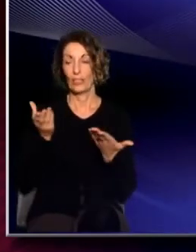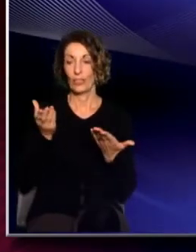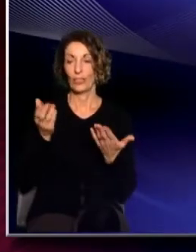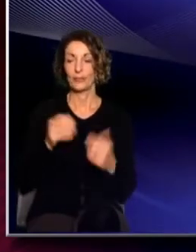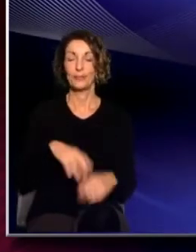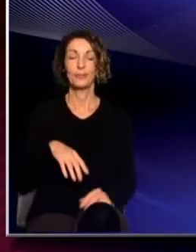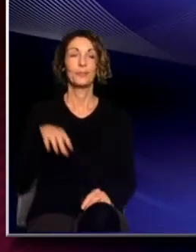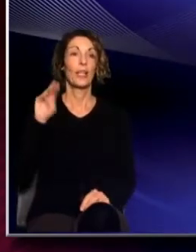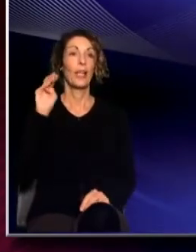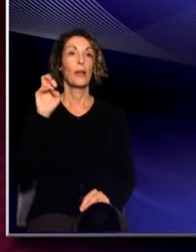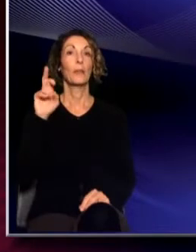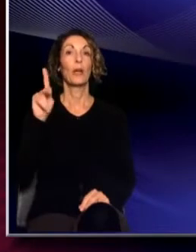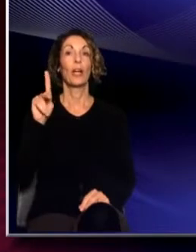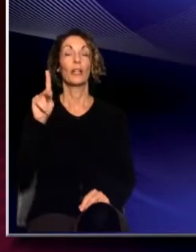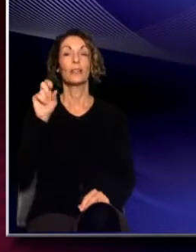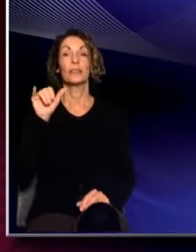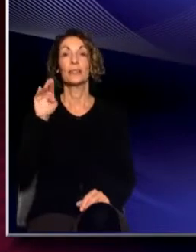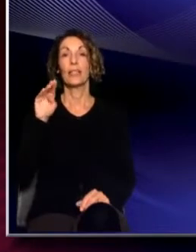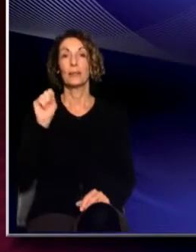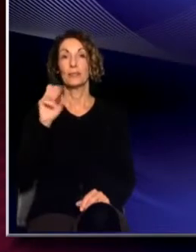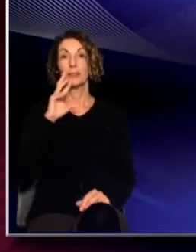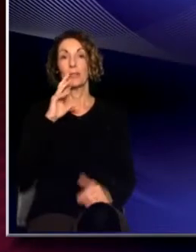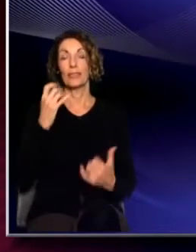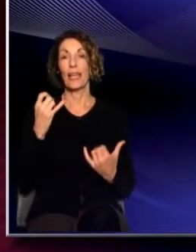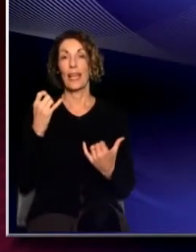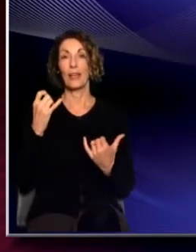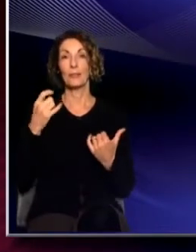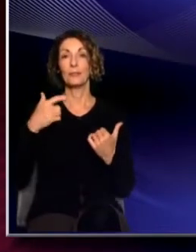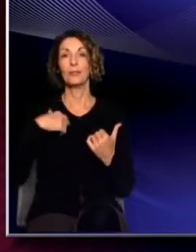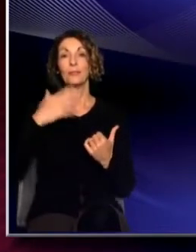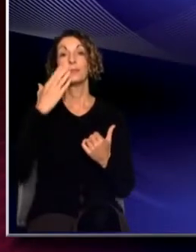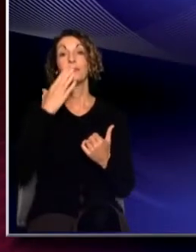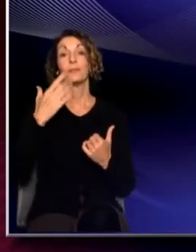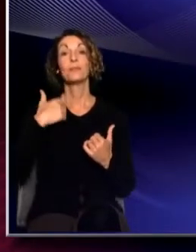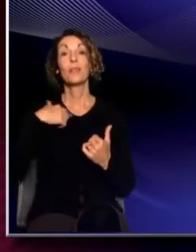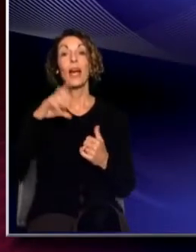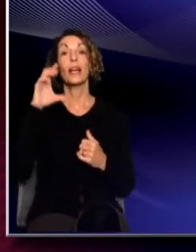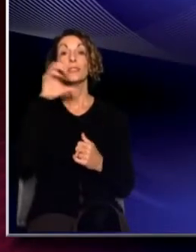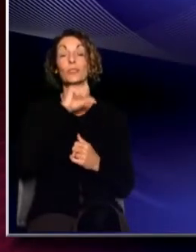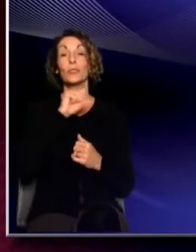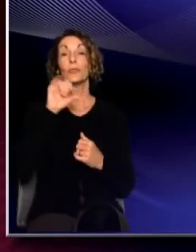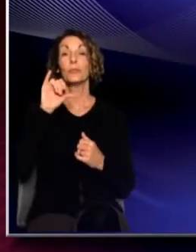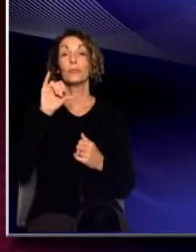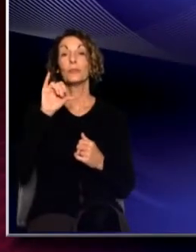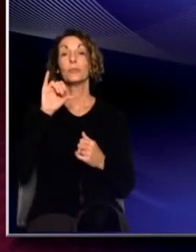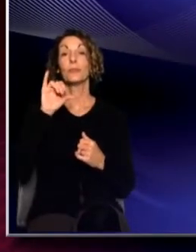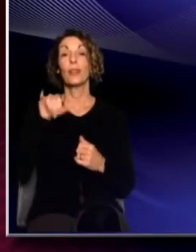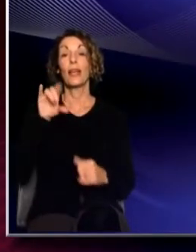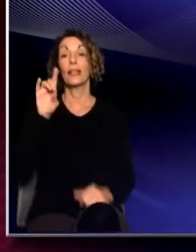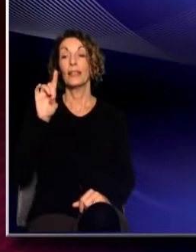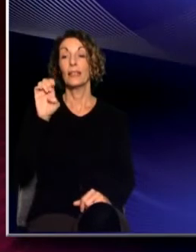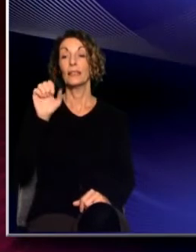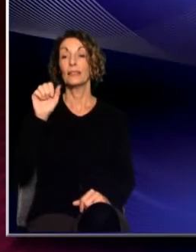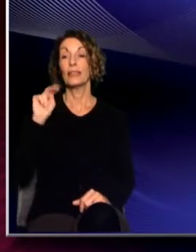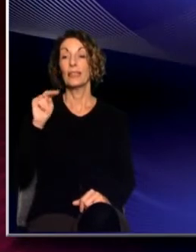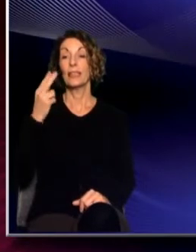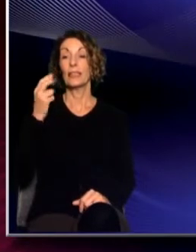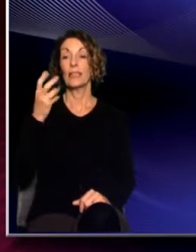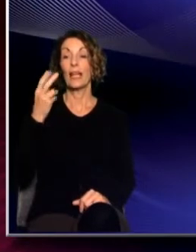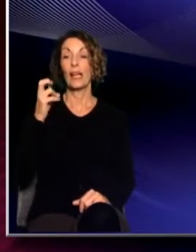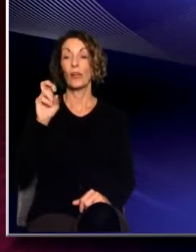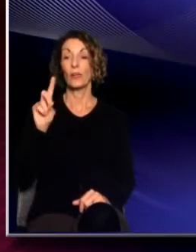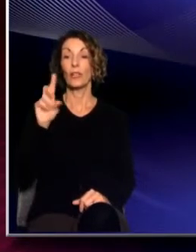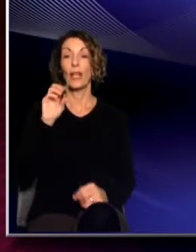Thank you, everybody. I assume that Dean Howard and Mike Gordon will join